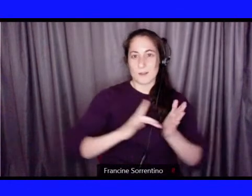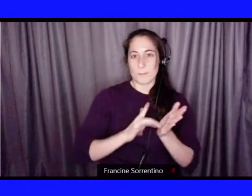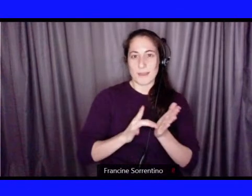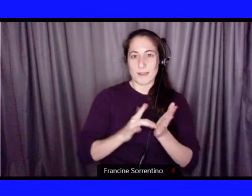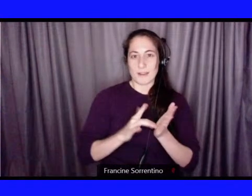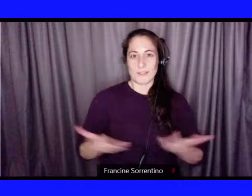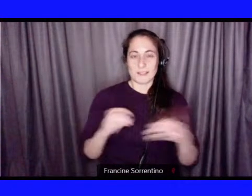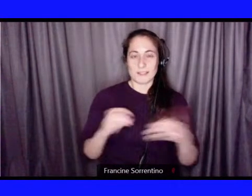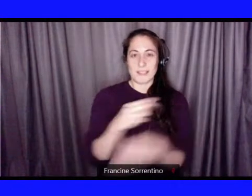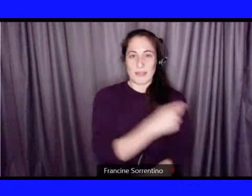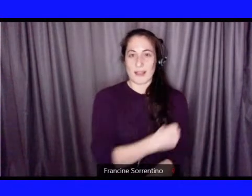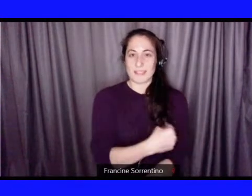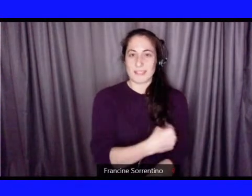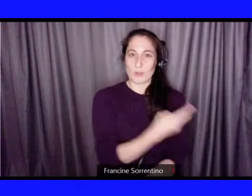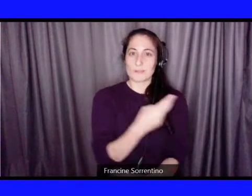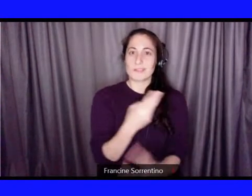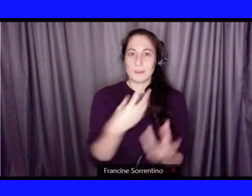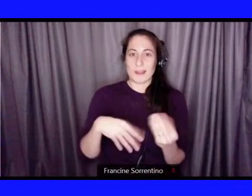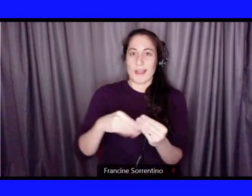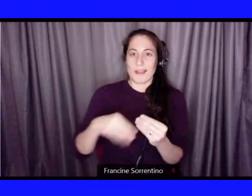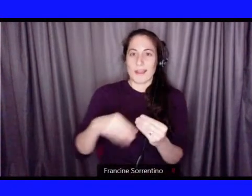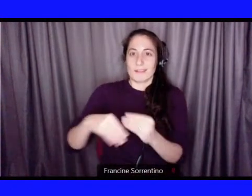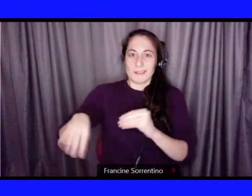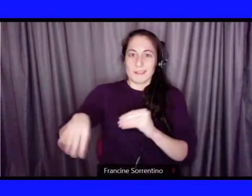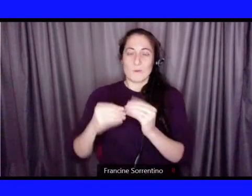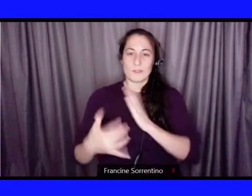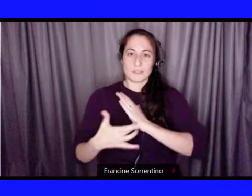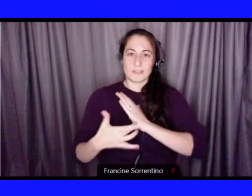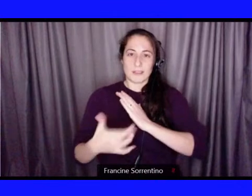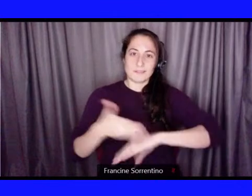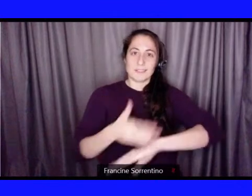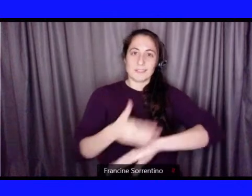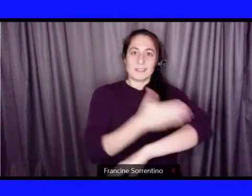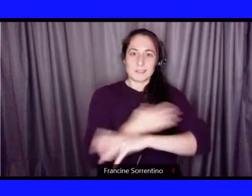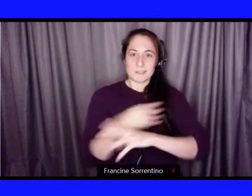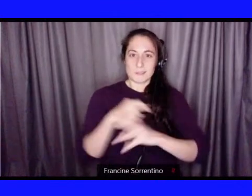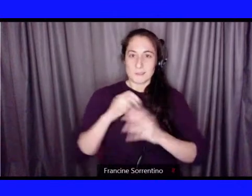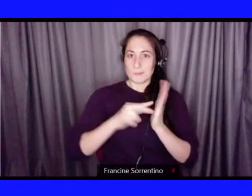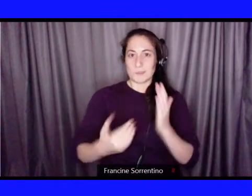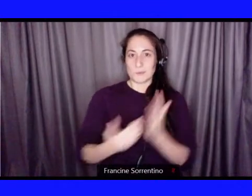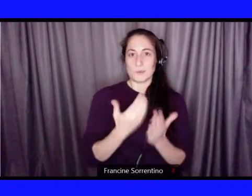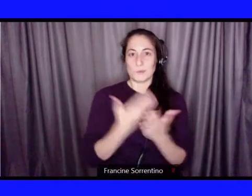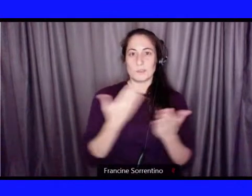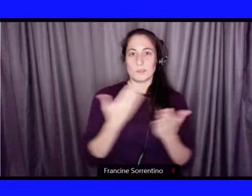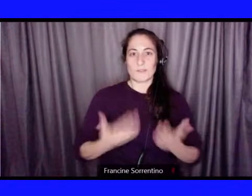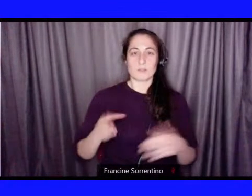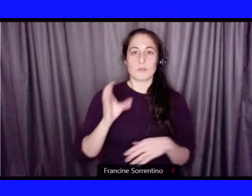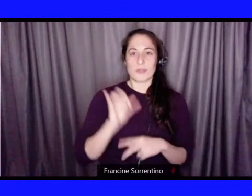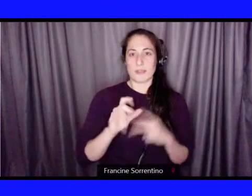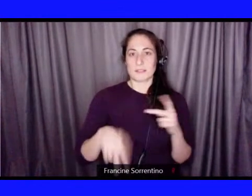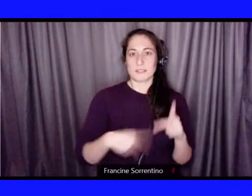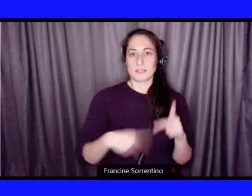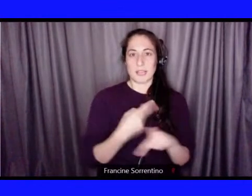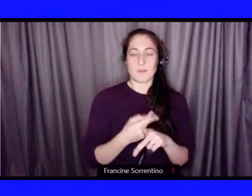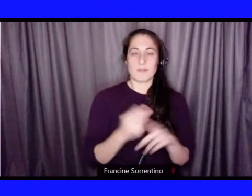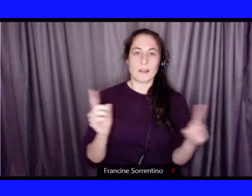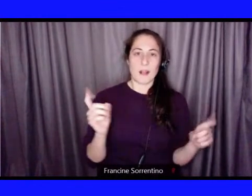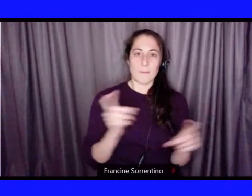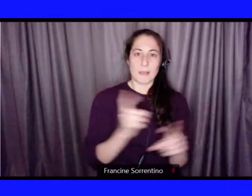quarter, January 1st to March 31st. I The see. overall target is